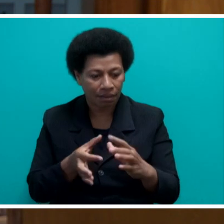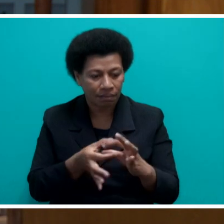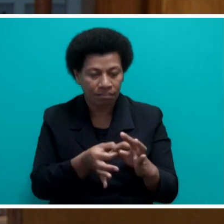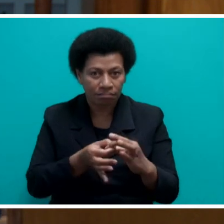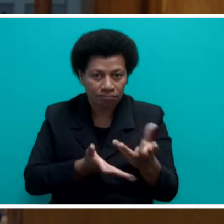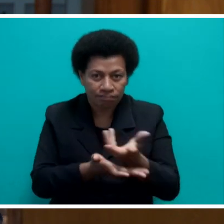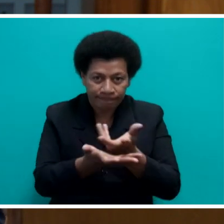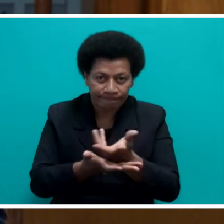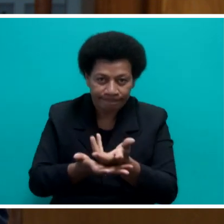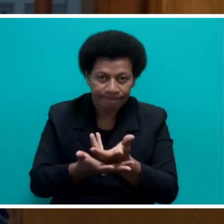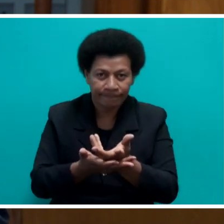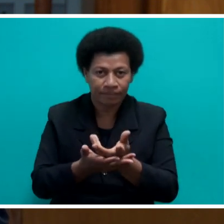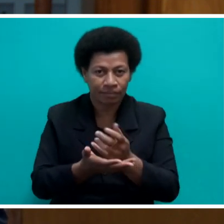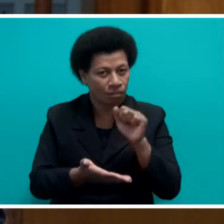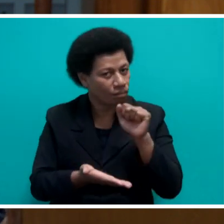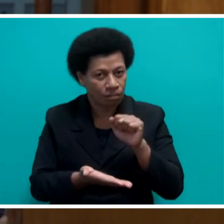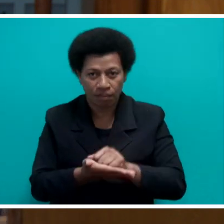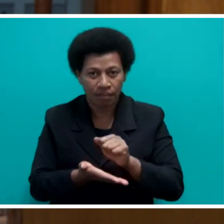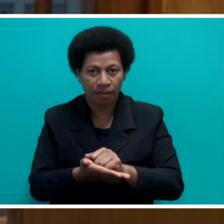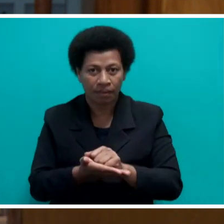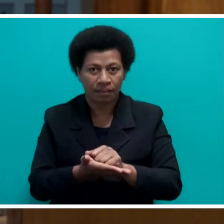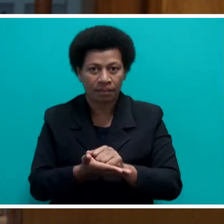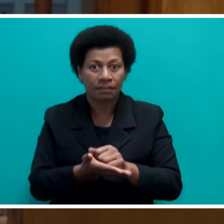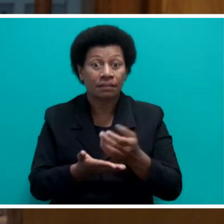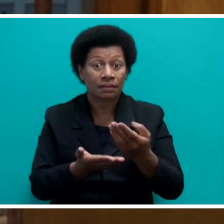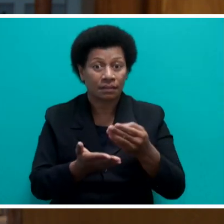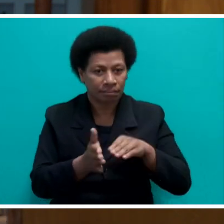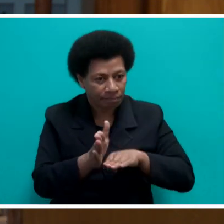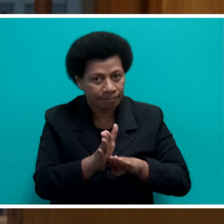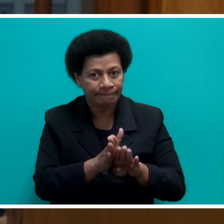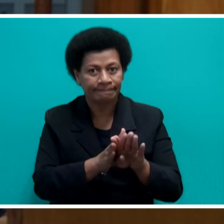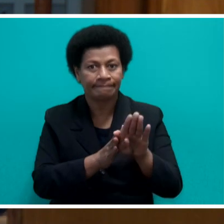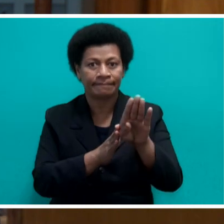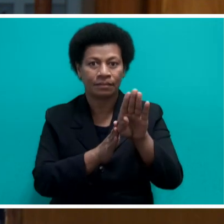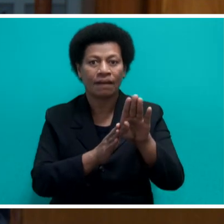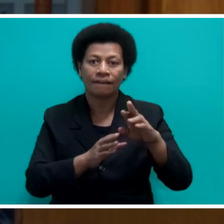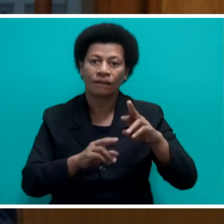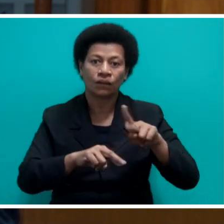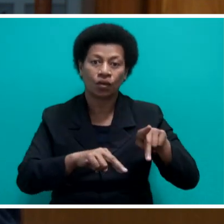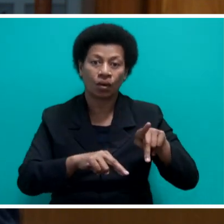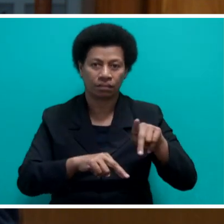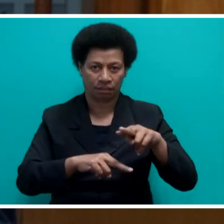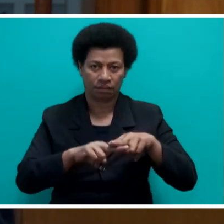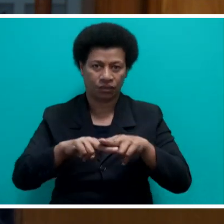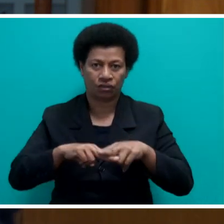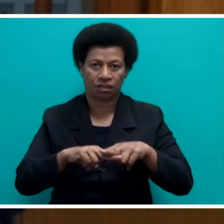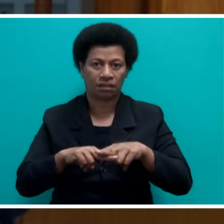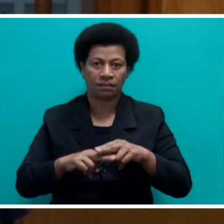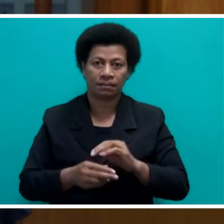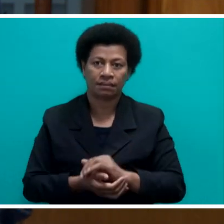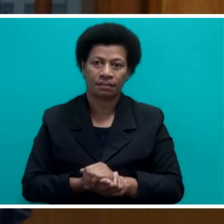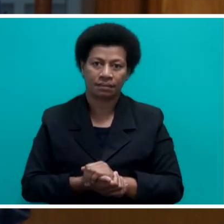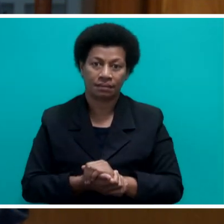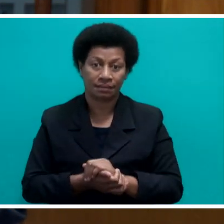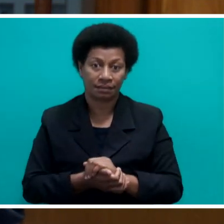formulation of a strategic and robust development pathway for the nation. Through the conference,